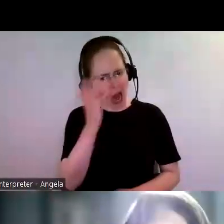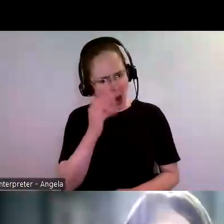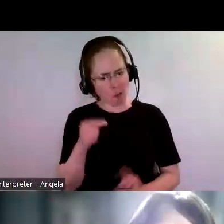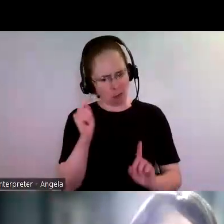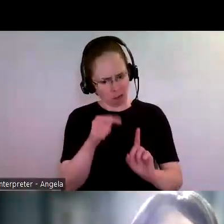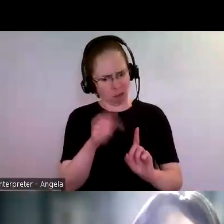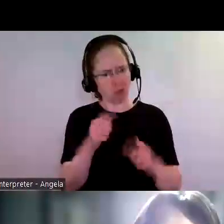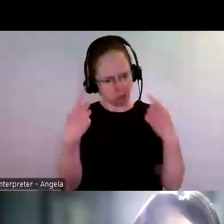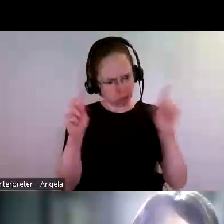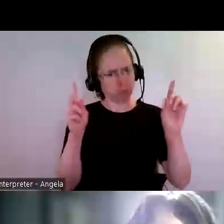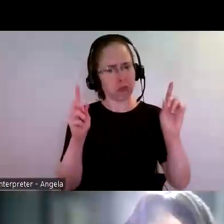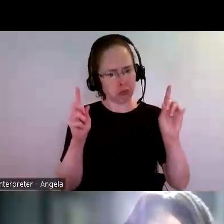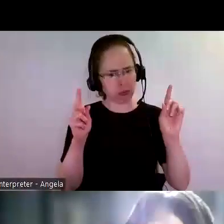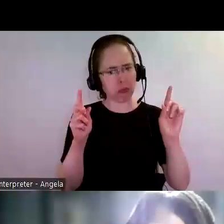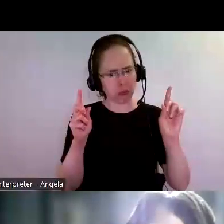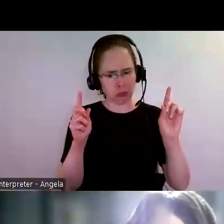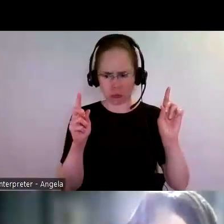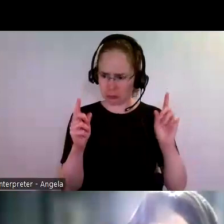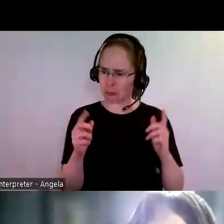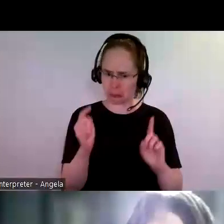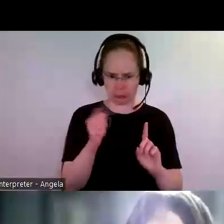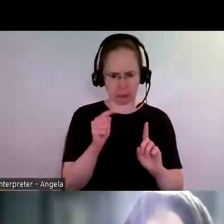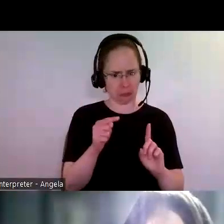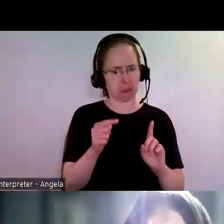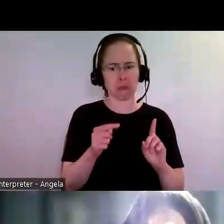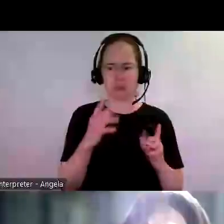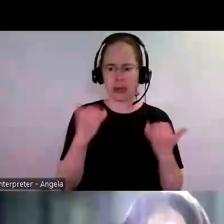this person went down this track as well, and this person is now